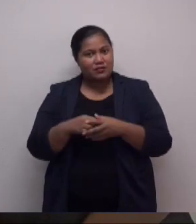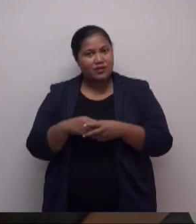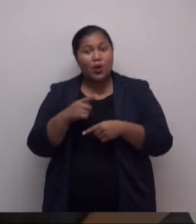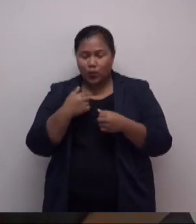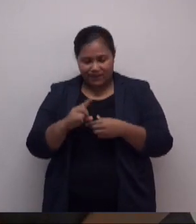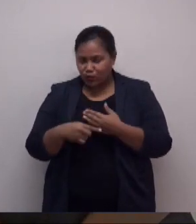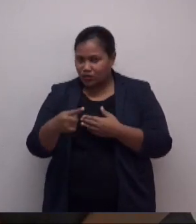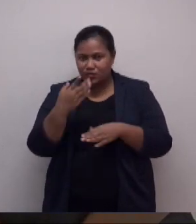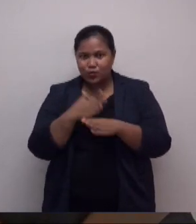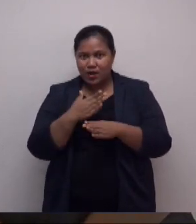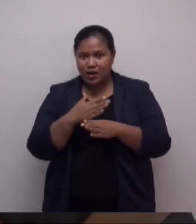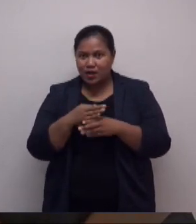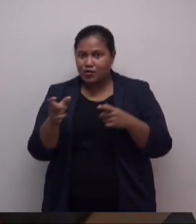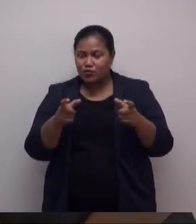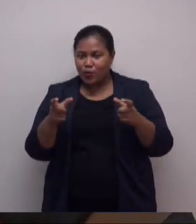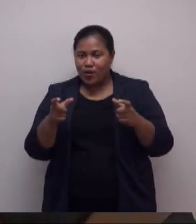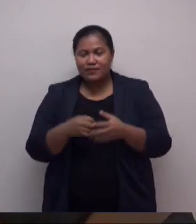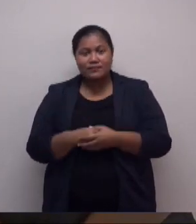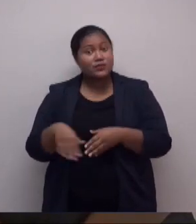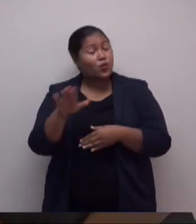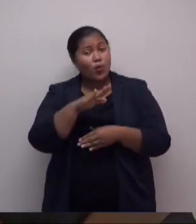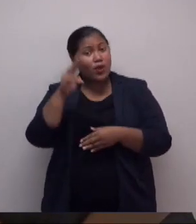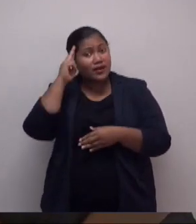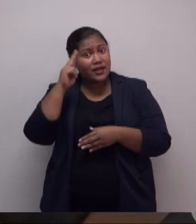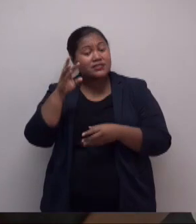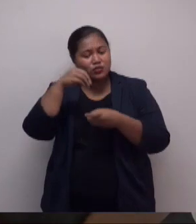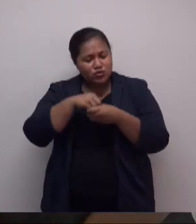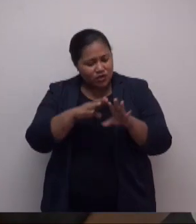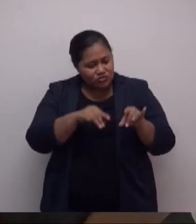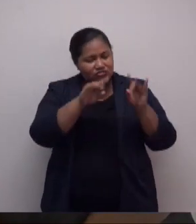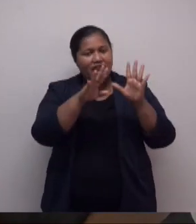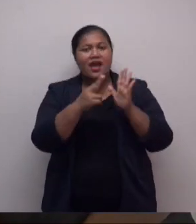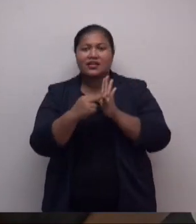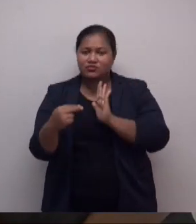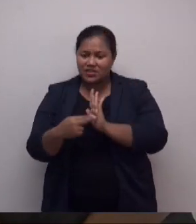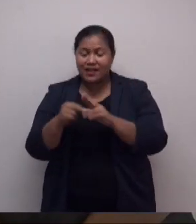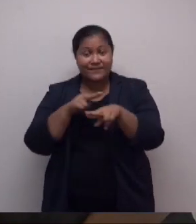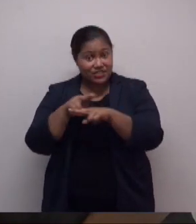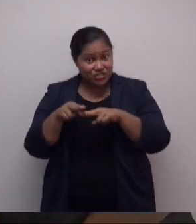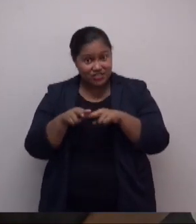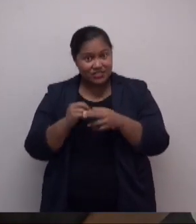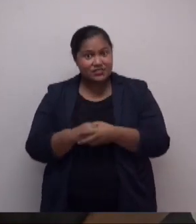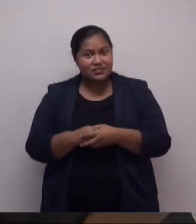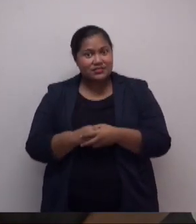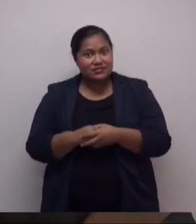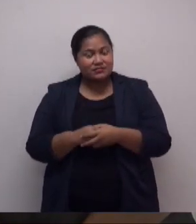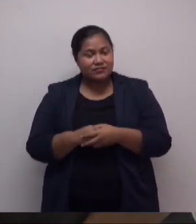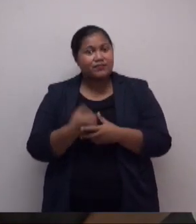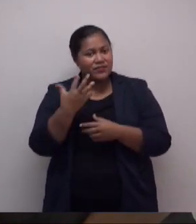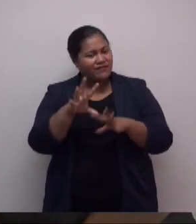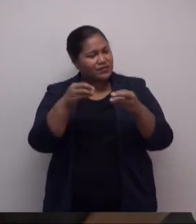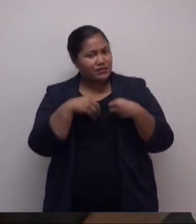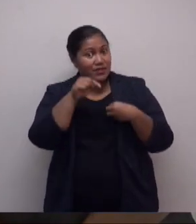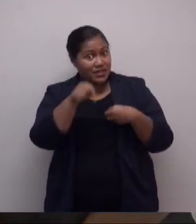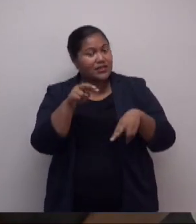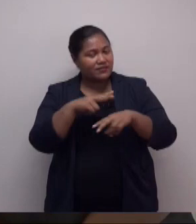so. Nearly every nation, including Australia, New Zealand, and Fiji, has accepted that this virus